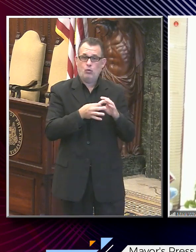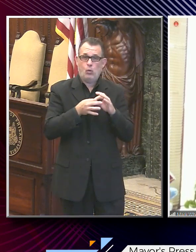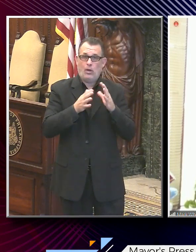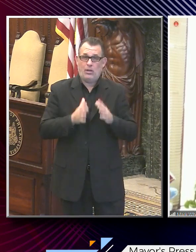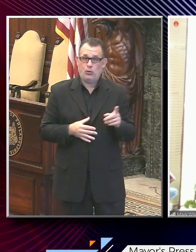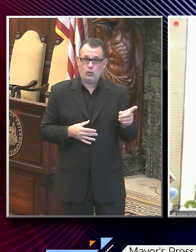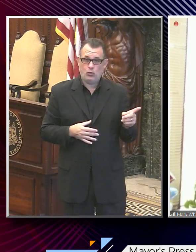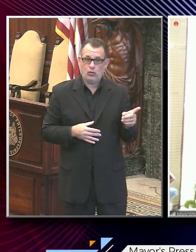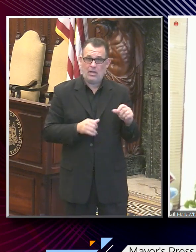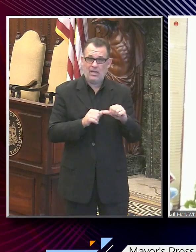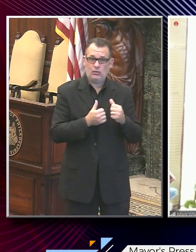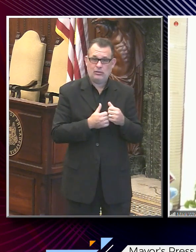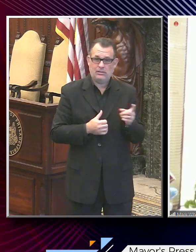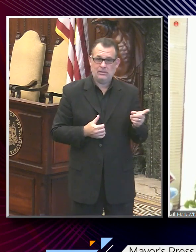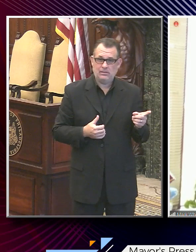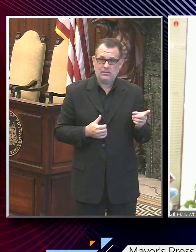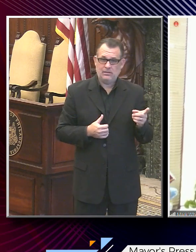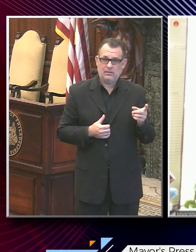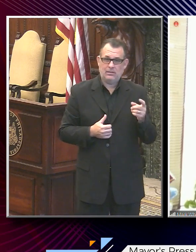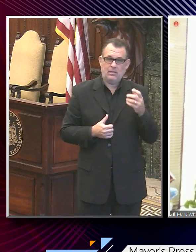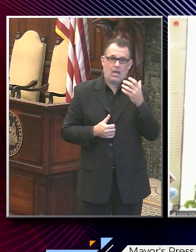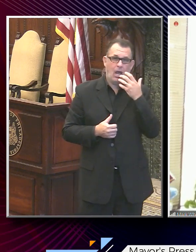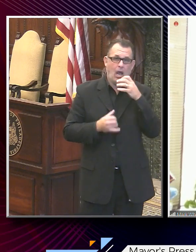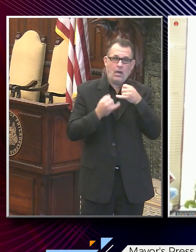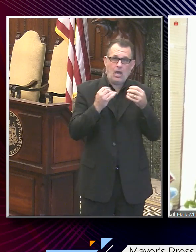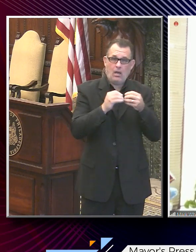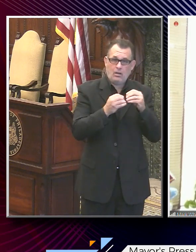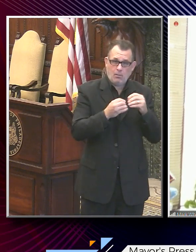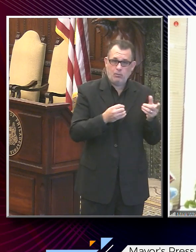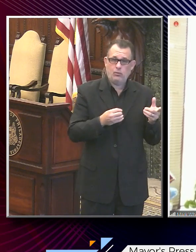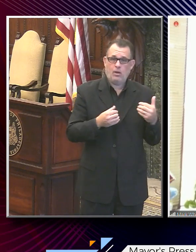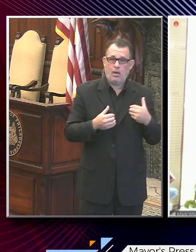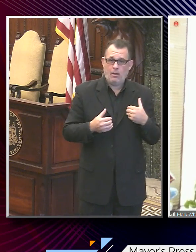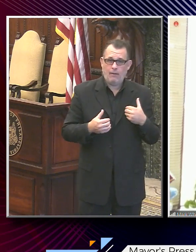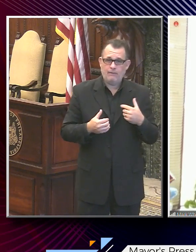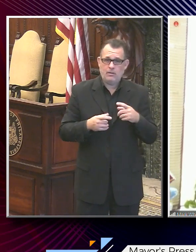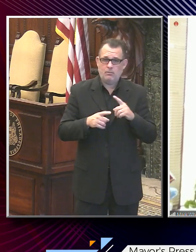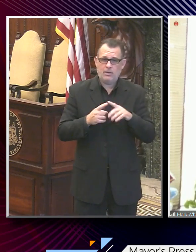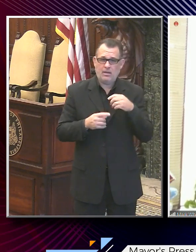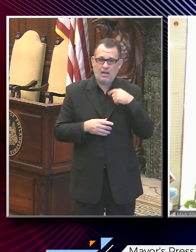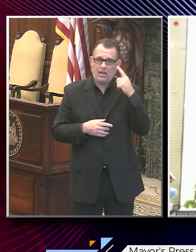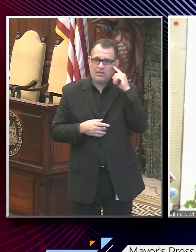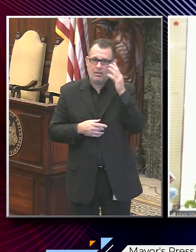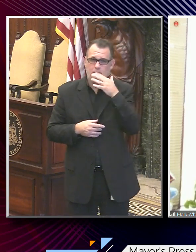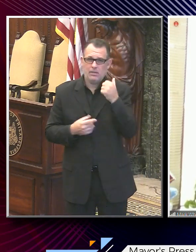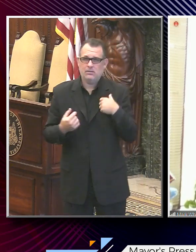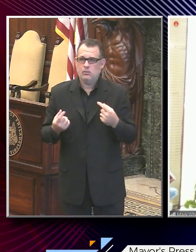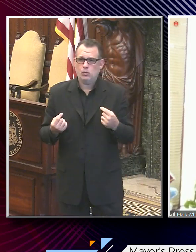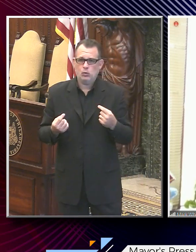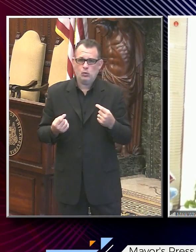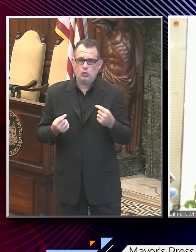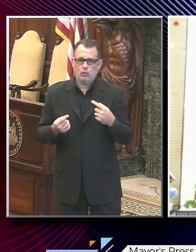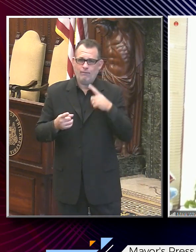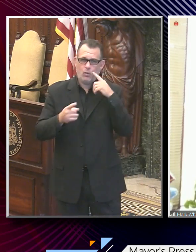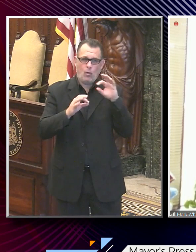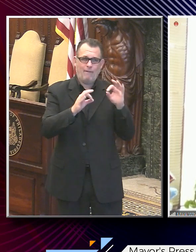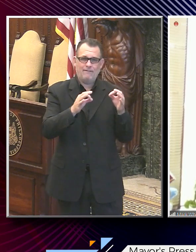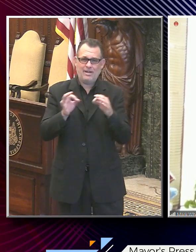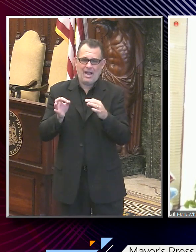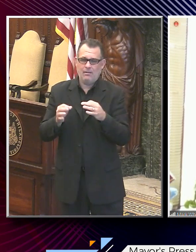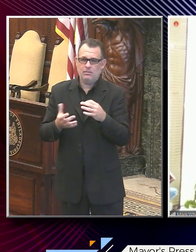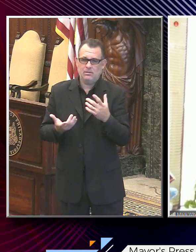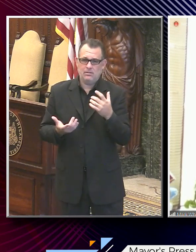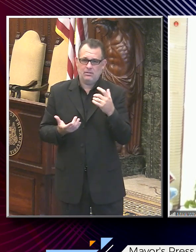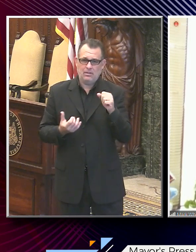a hotline number. So people could stay tuned. I think the best thing still for families is to make sure that